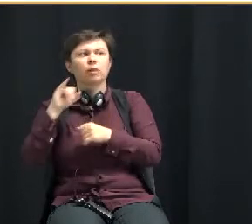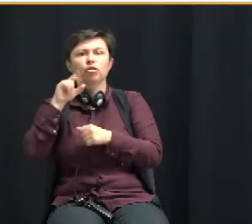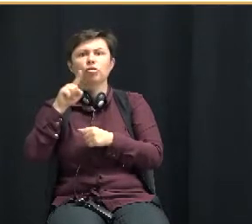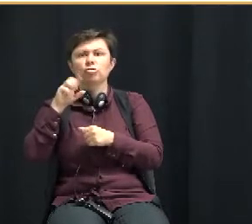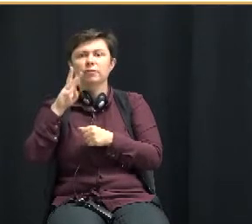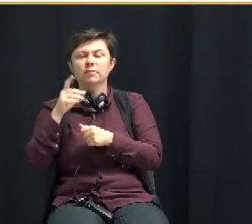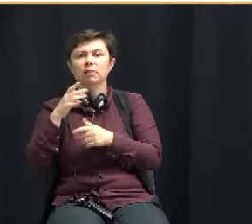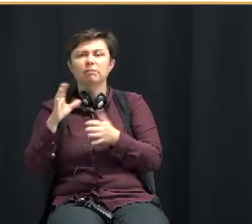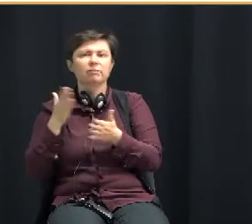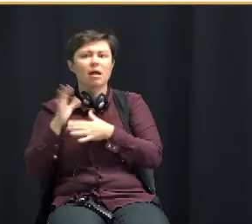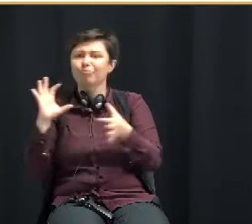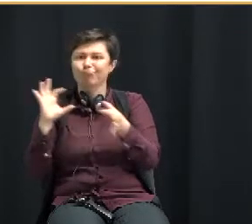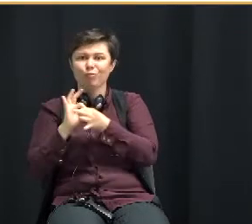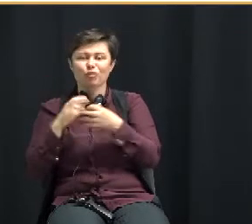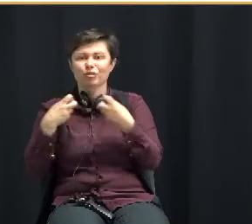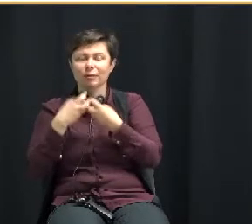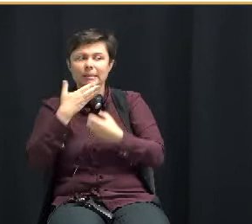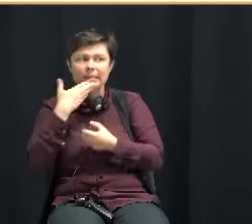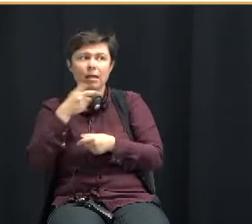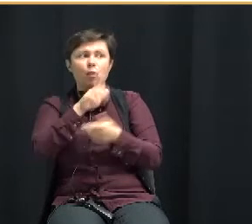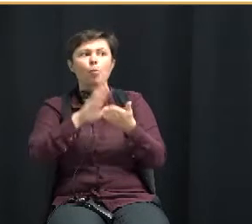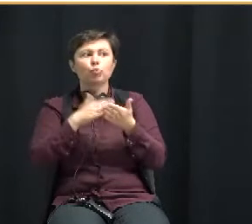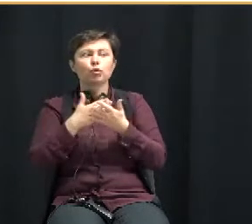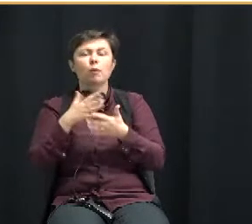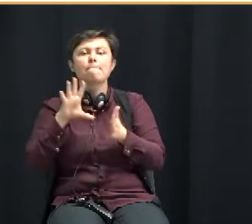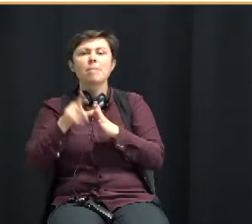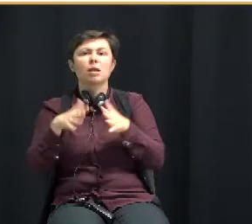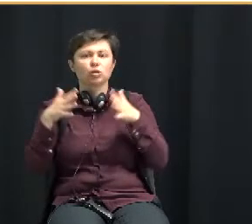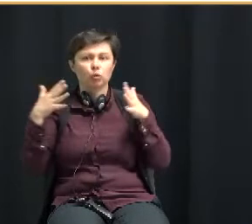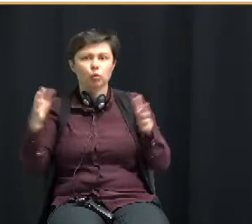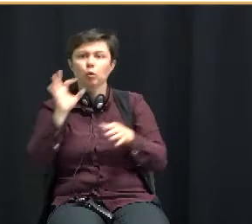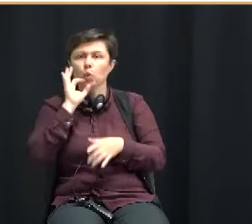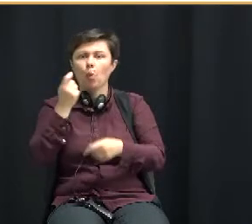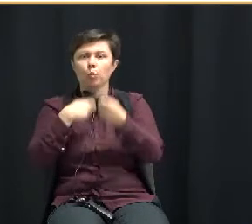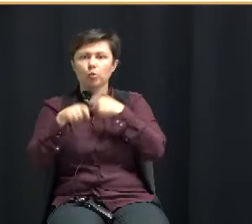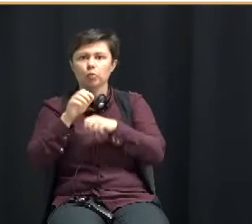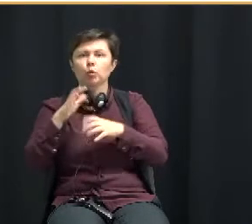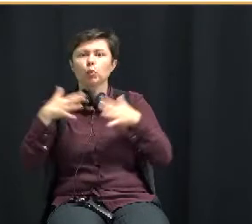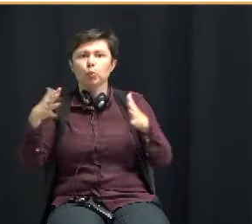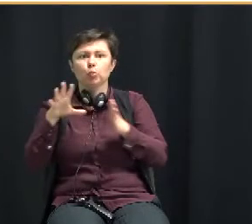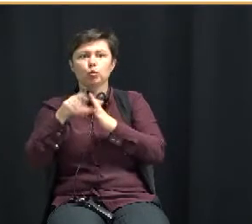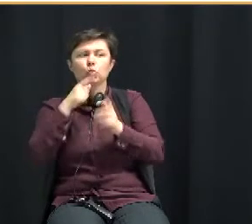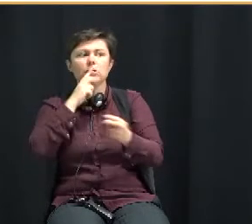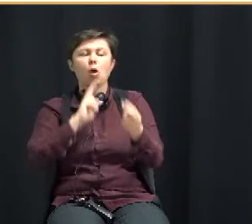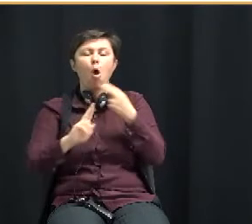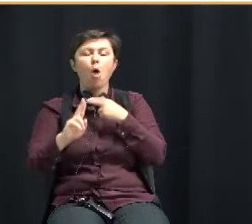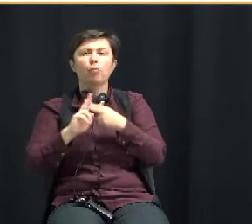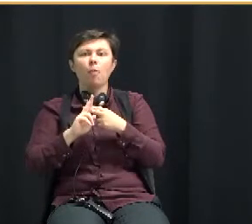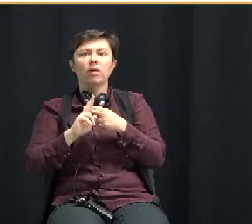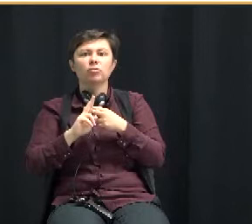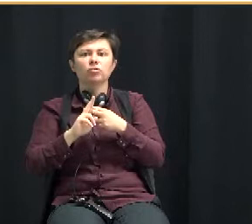Niedoszewska. Examples. Here are examples of big cities and good solutions. And this is